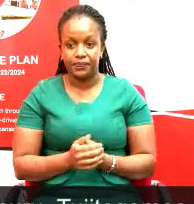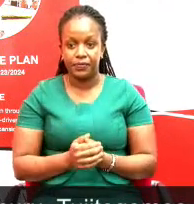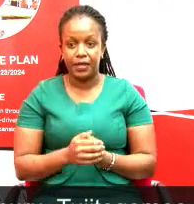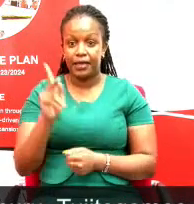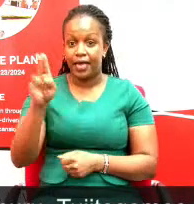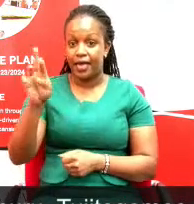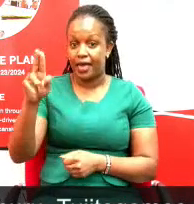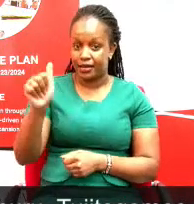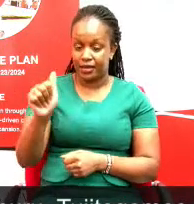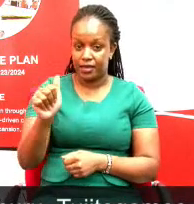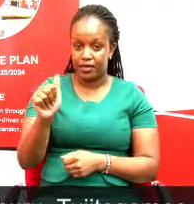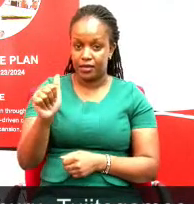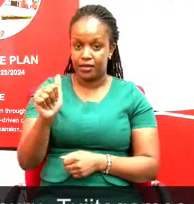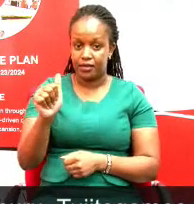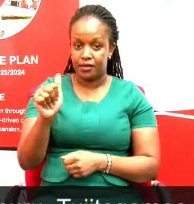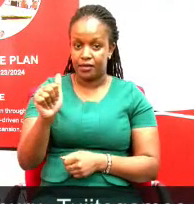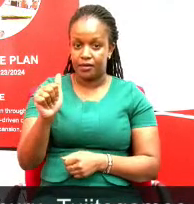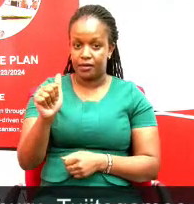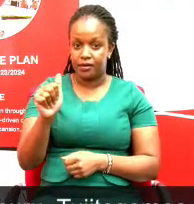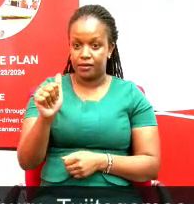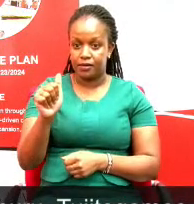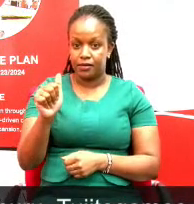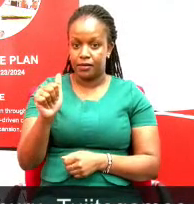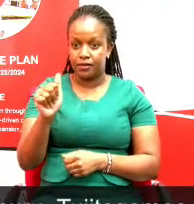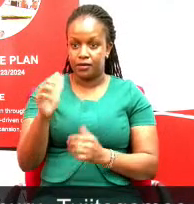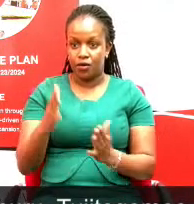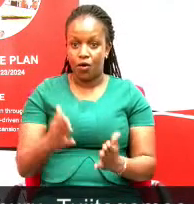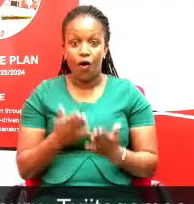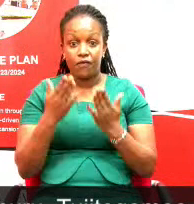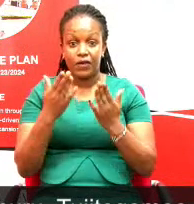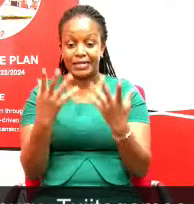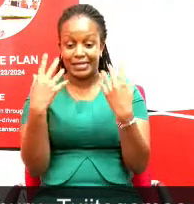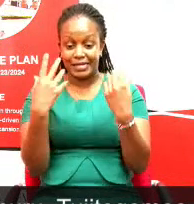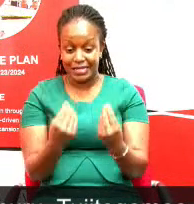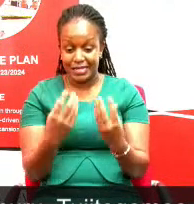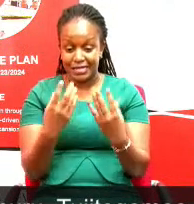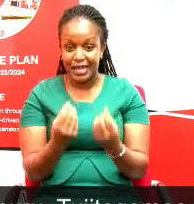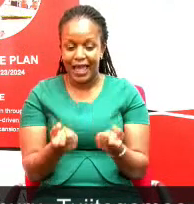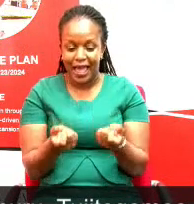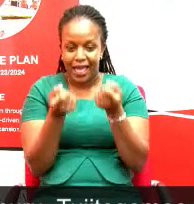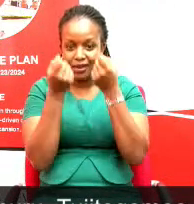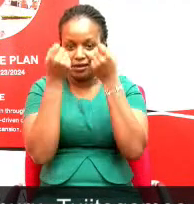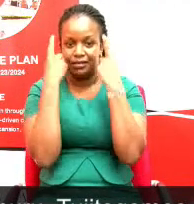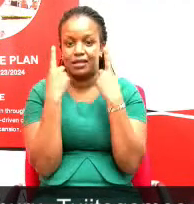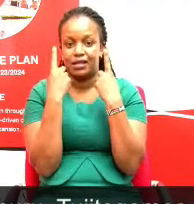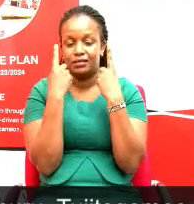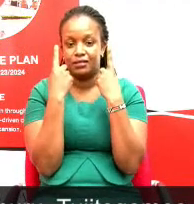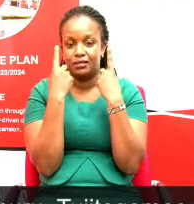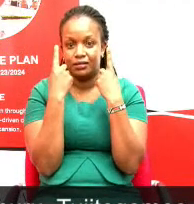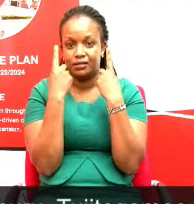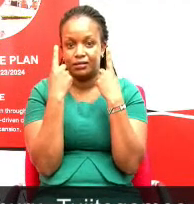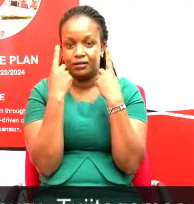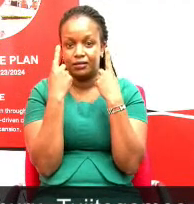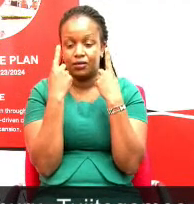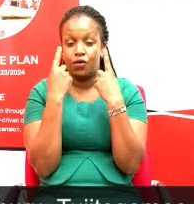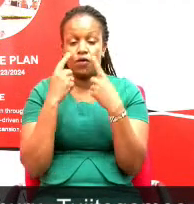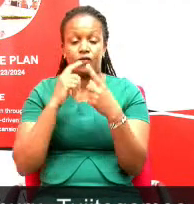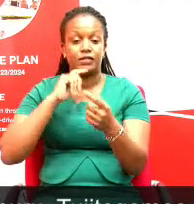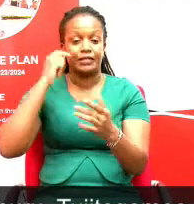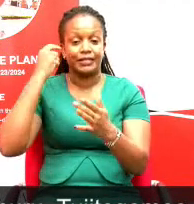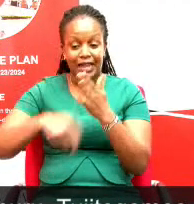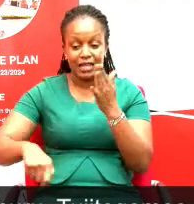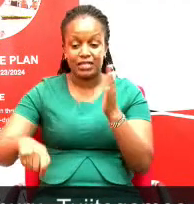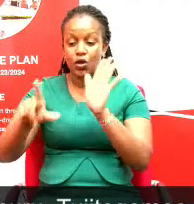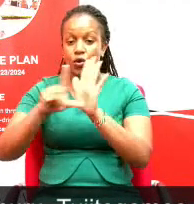KRA undertakes to offer an easier interpretation and understanding of tax laws